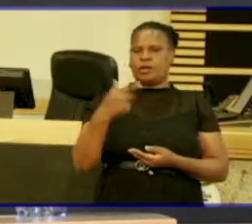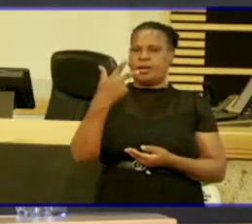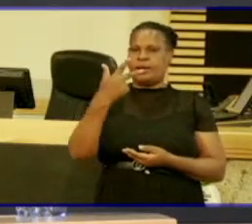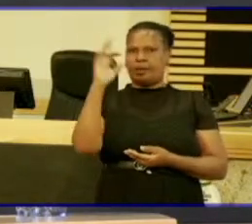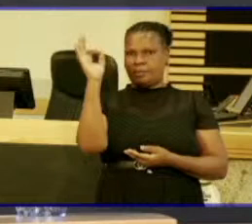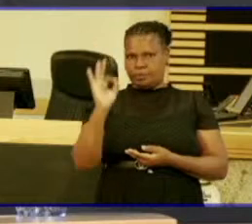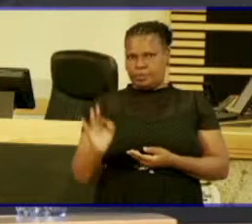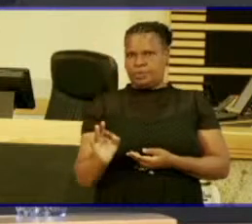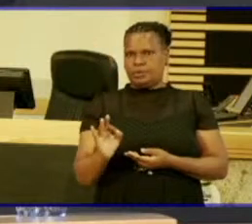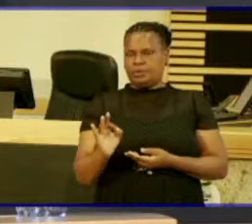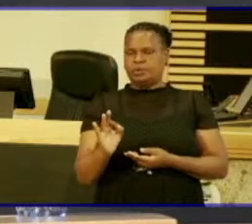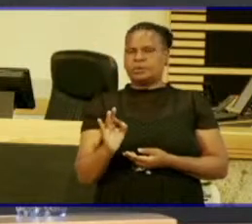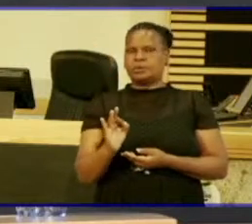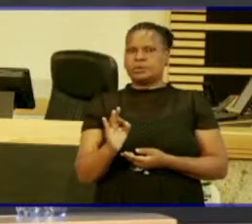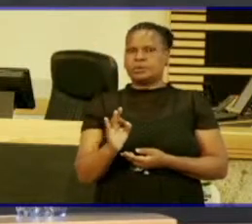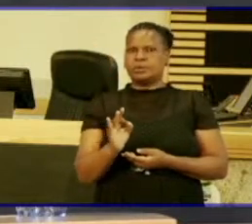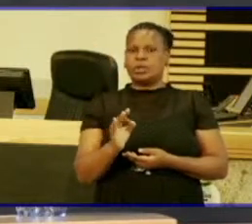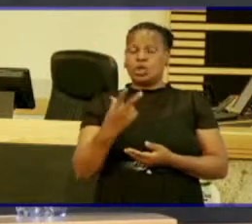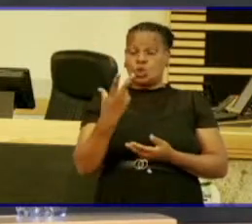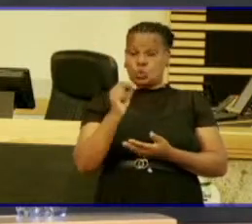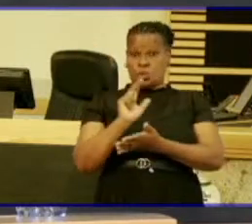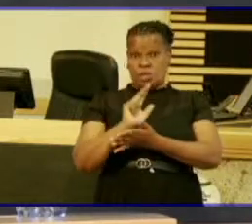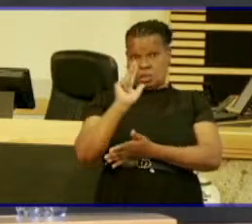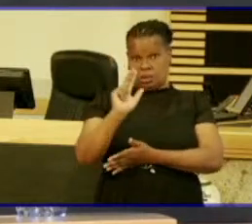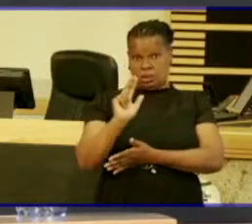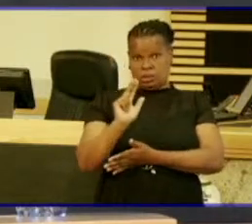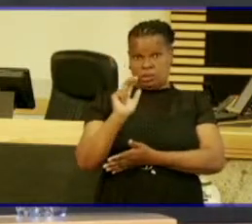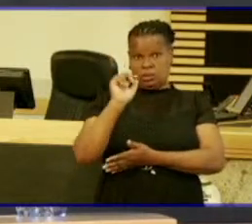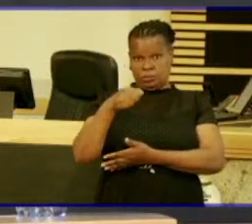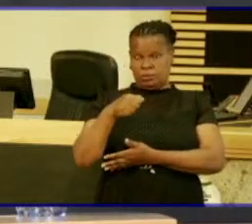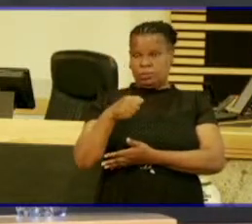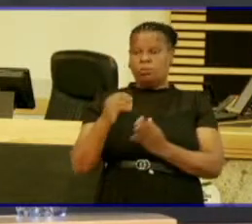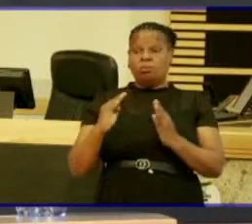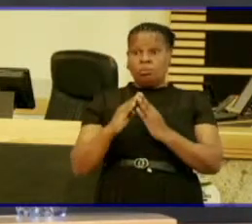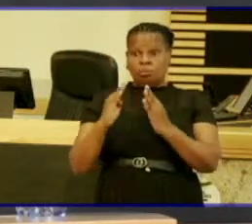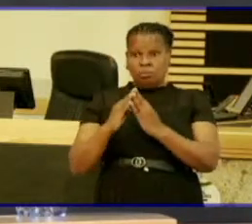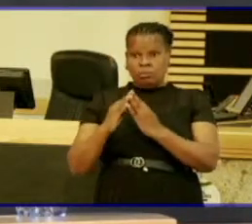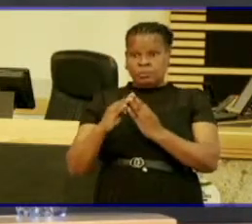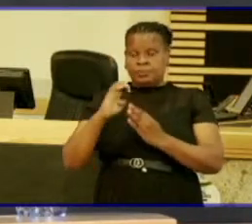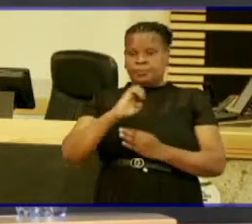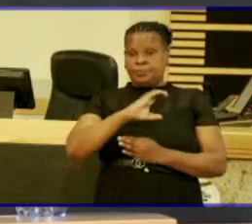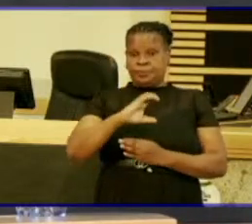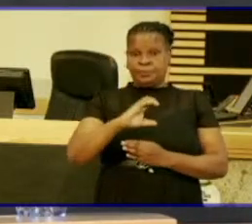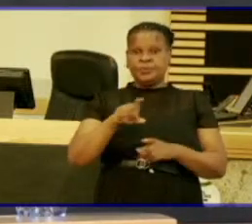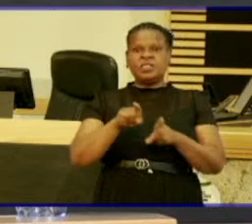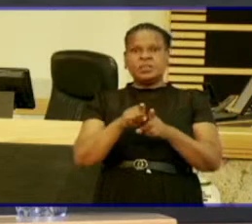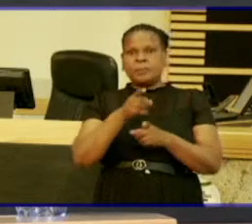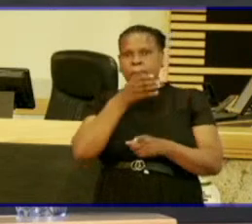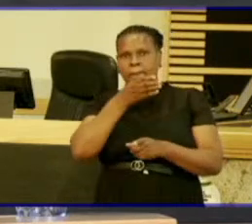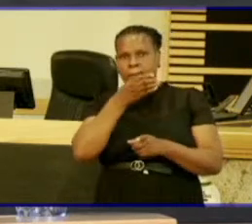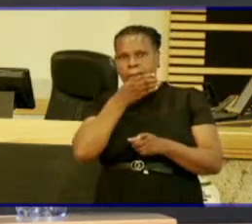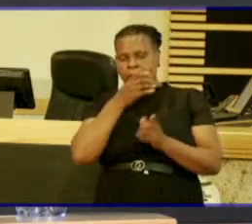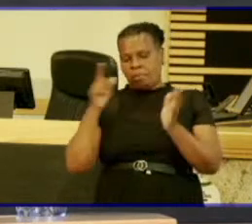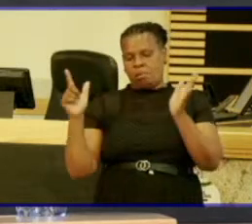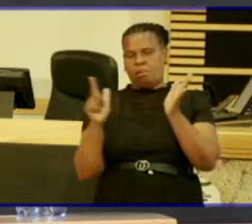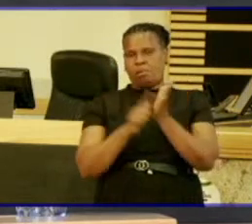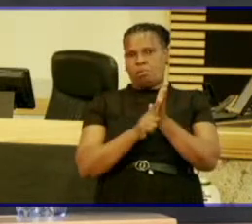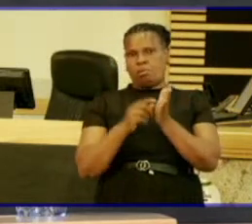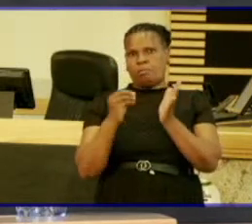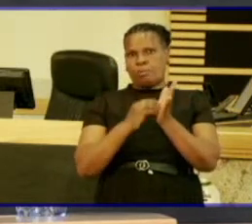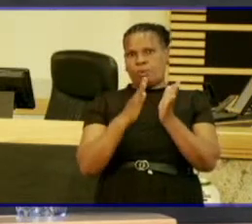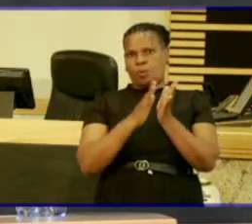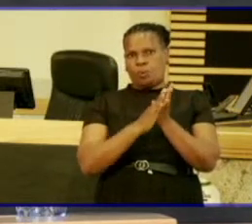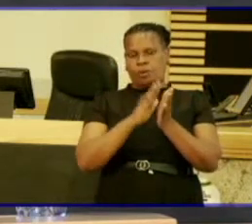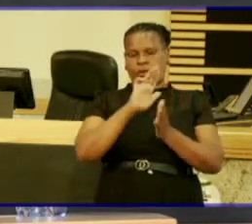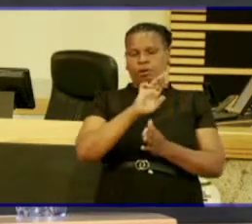Madam Speaker, in 2018, this House passed the Eastern Cape Liquor Authority Act, number 4 of